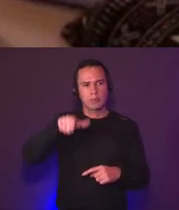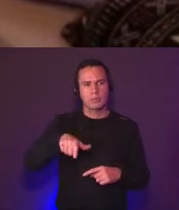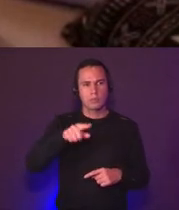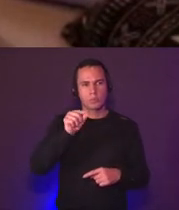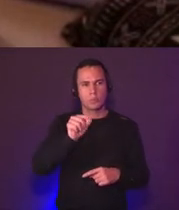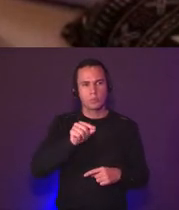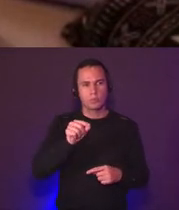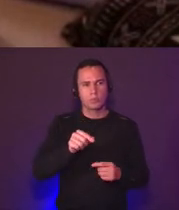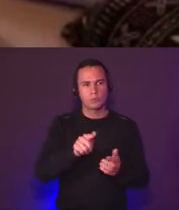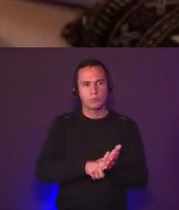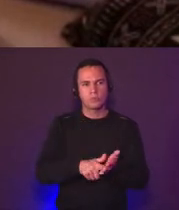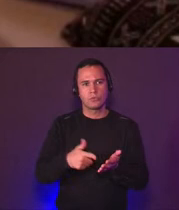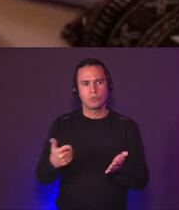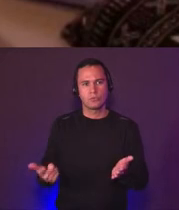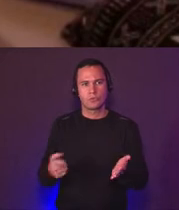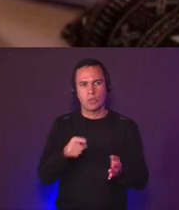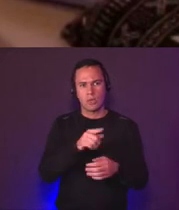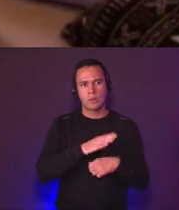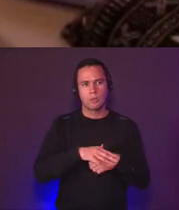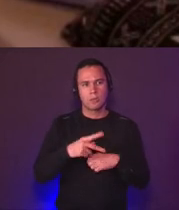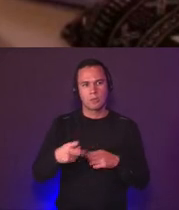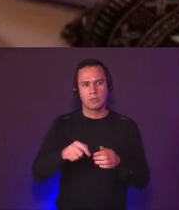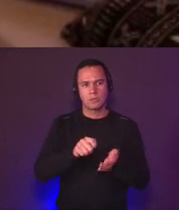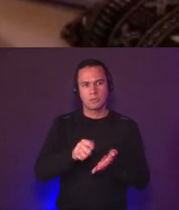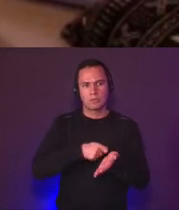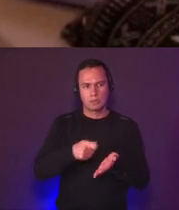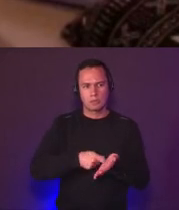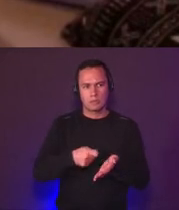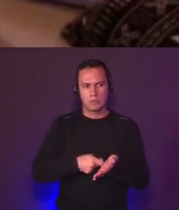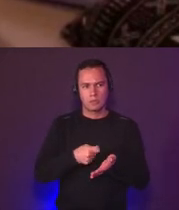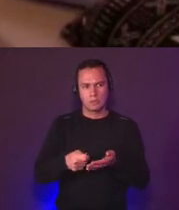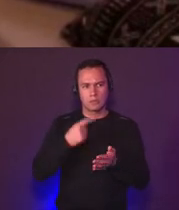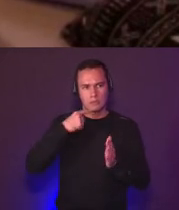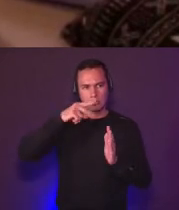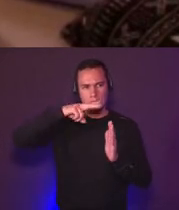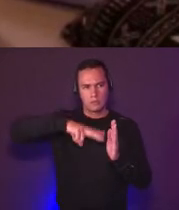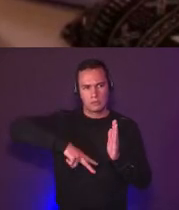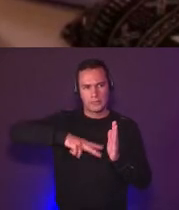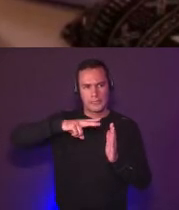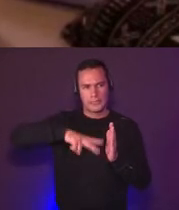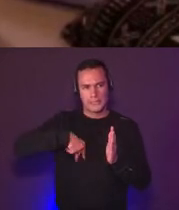up precision journalism and started reading,